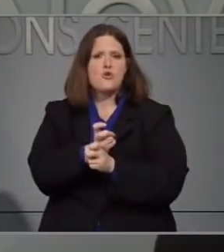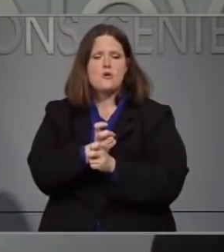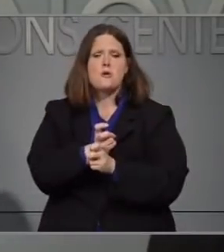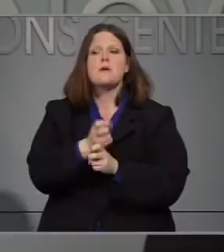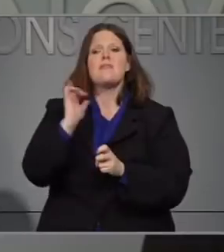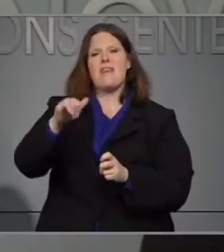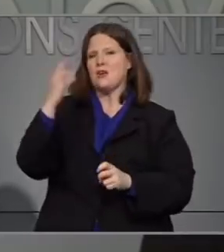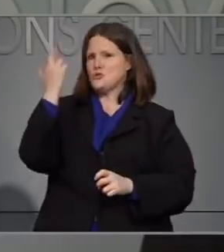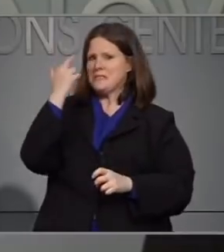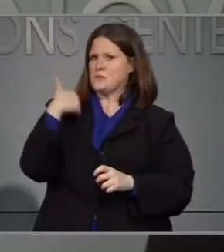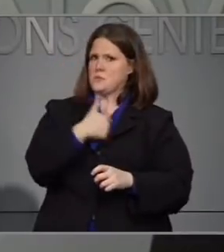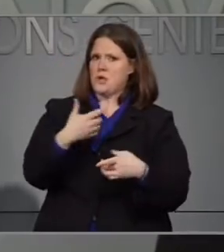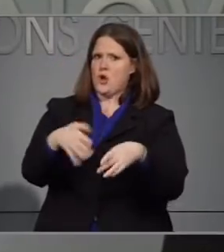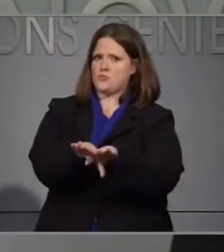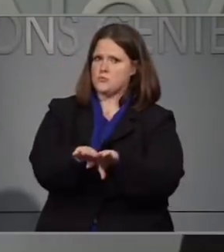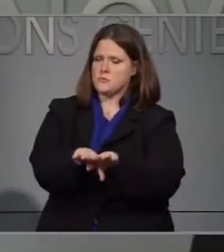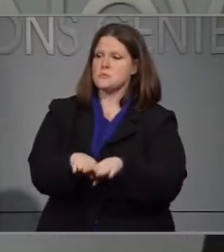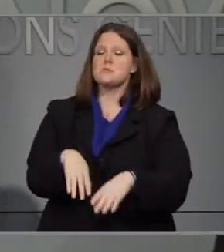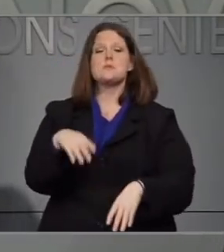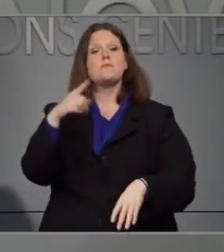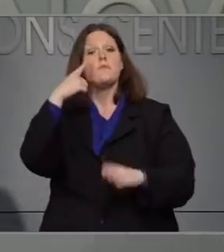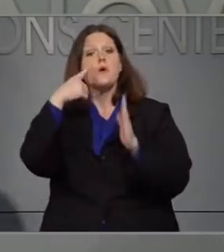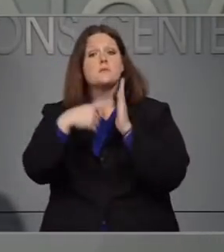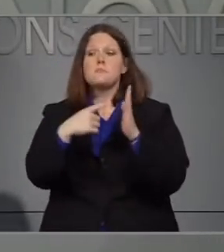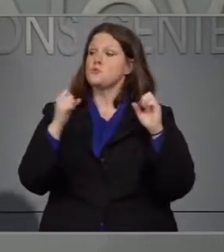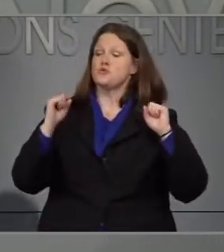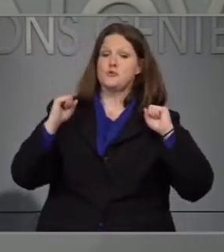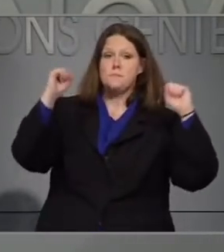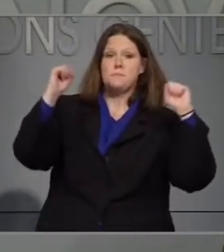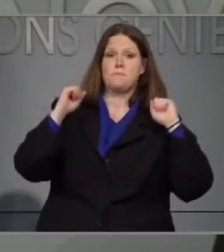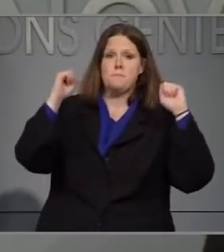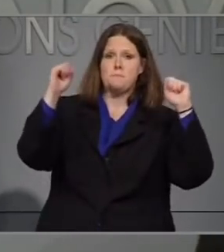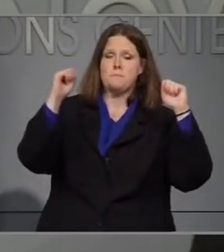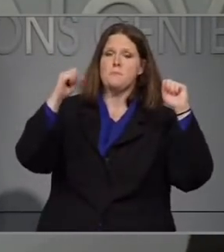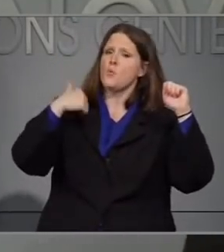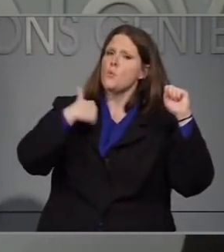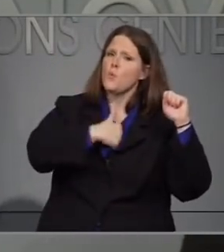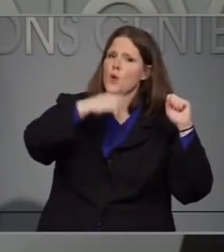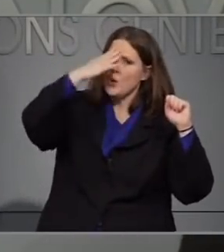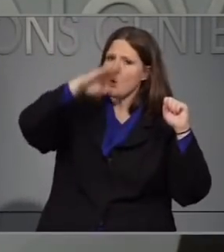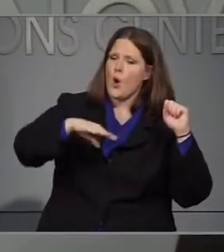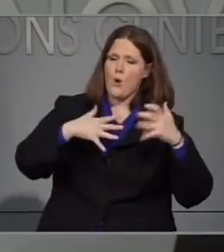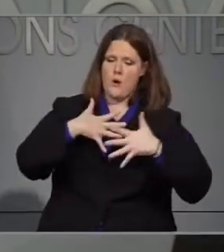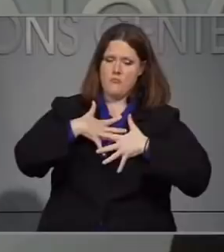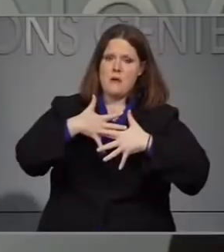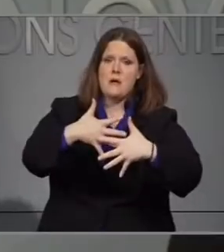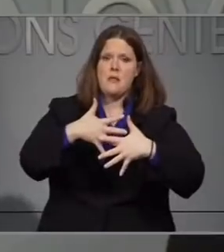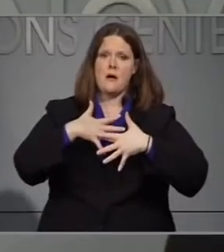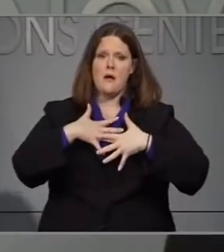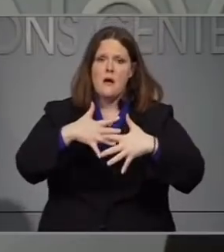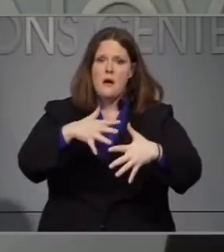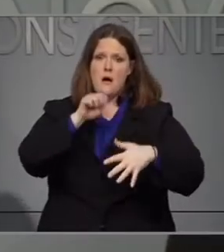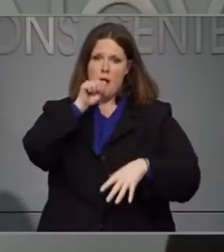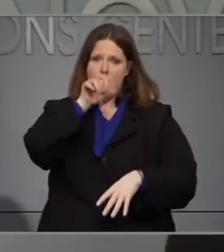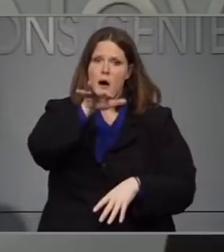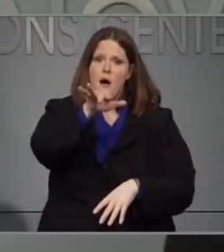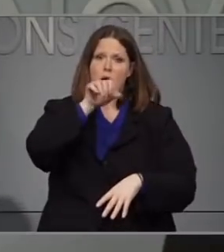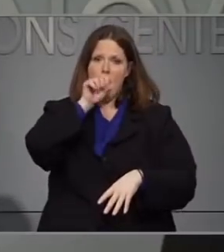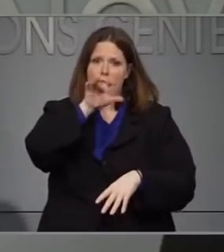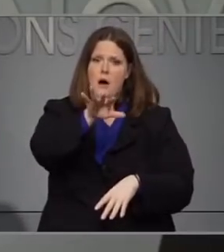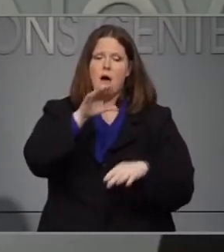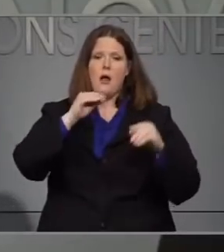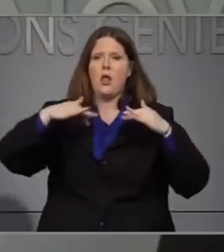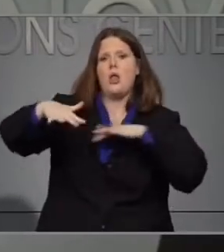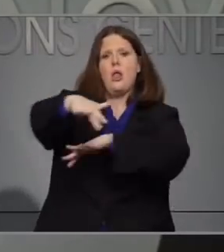It's activities like a gym where we know that, heavy breathing and you're not wearing a mask and a lot of surfaces